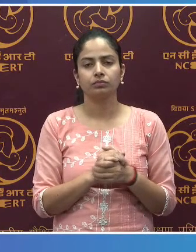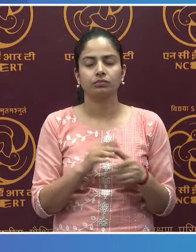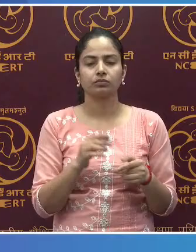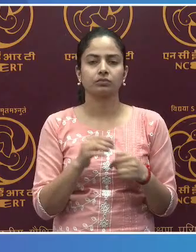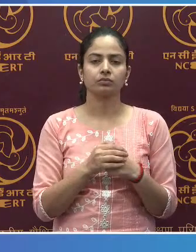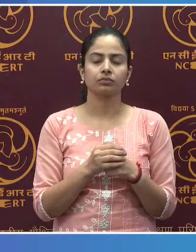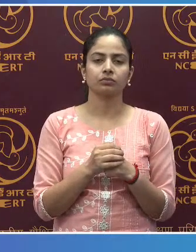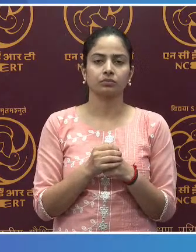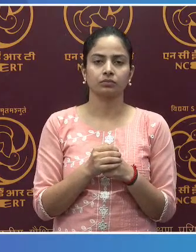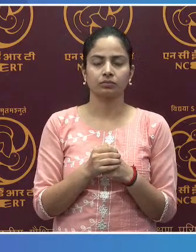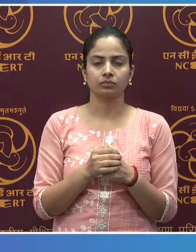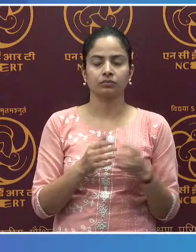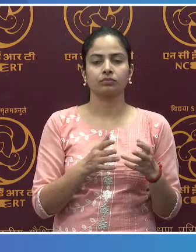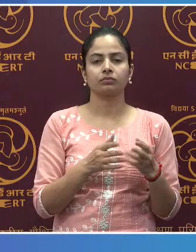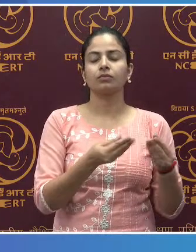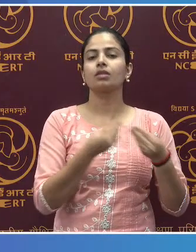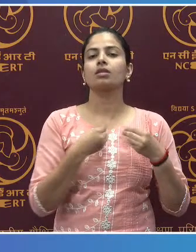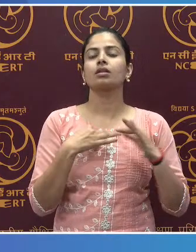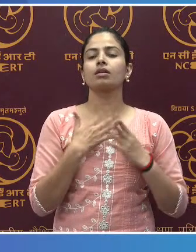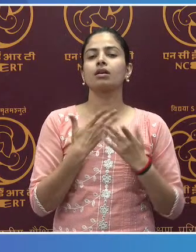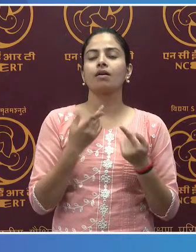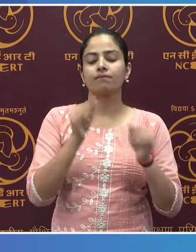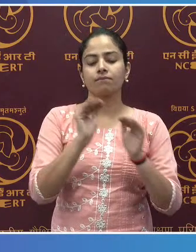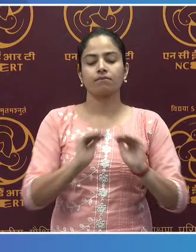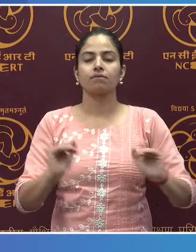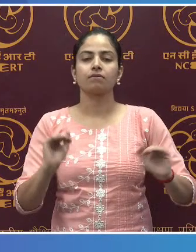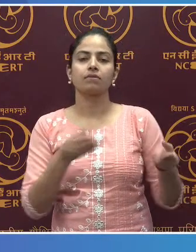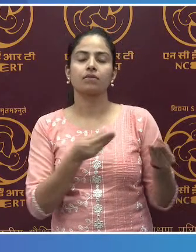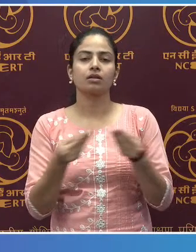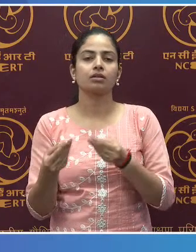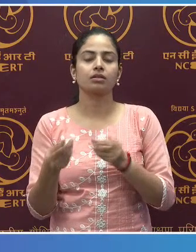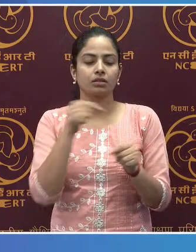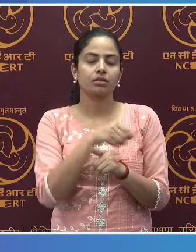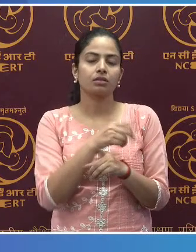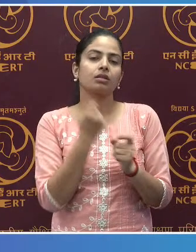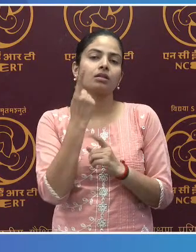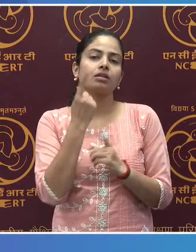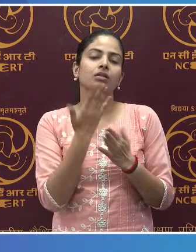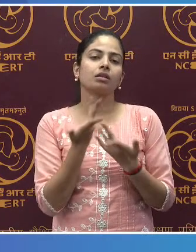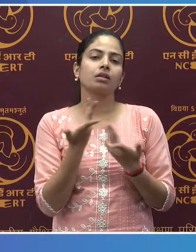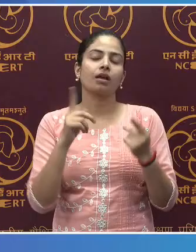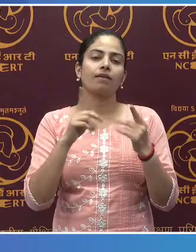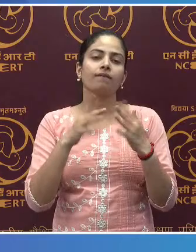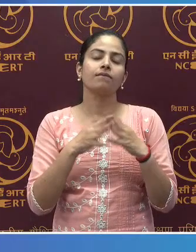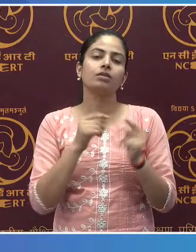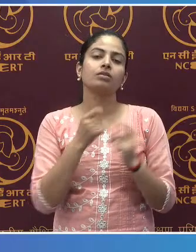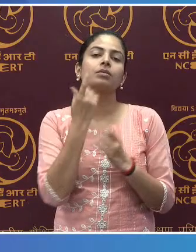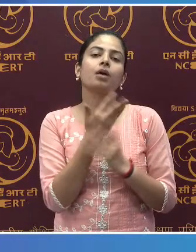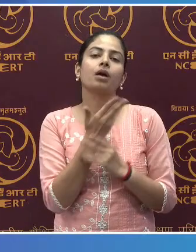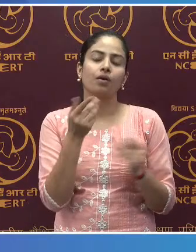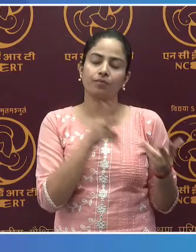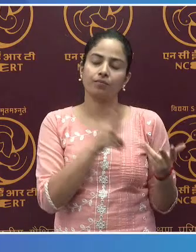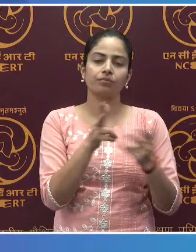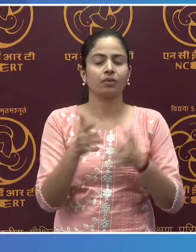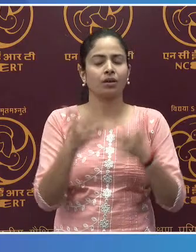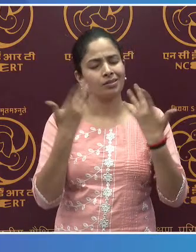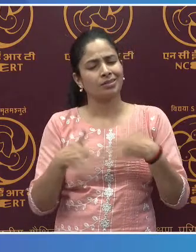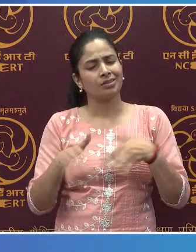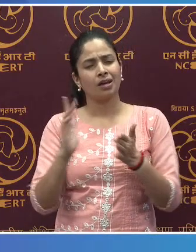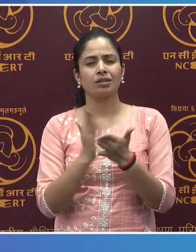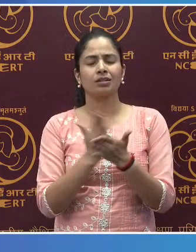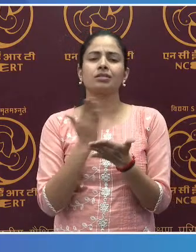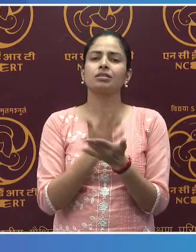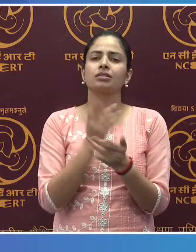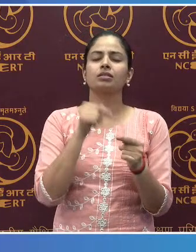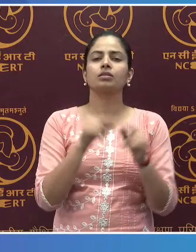competent capacity, that really give the competency to the learner in order to understand the weather. So, this is the big questions, and at every chapter, just after